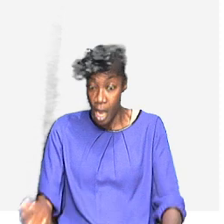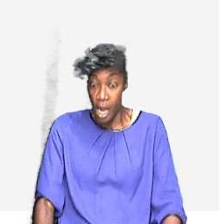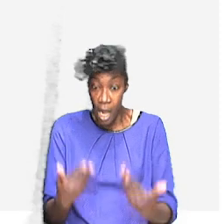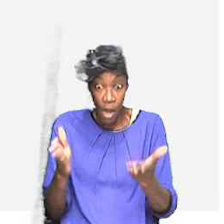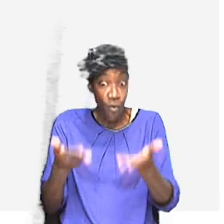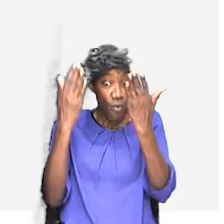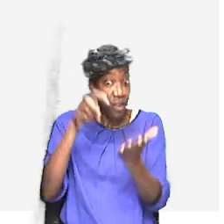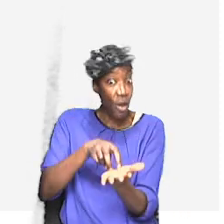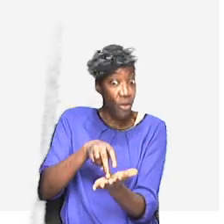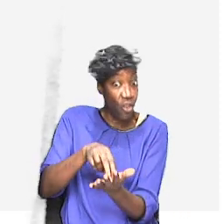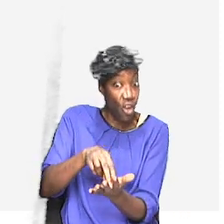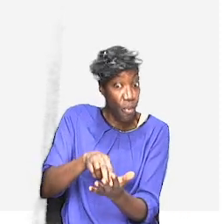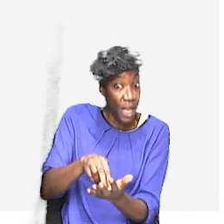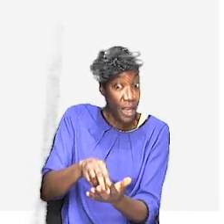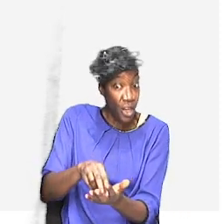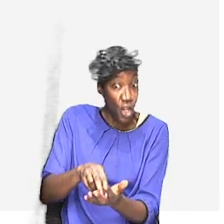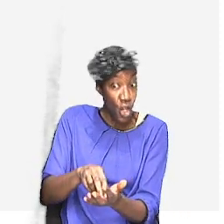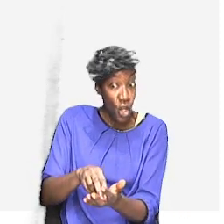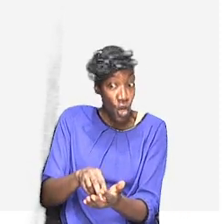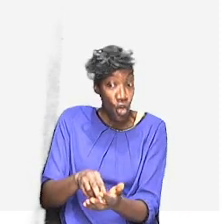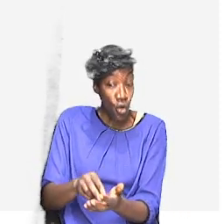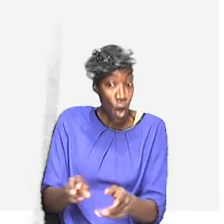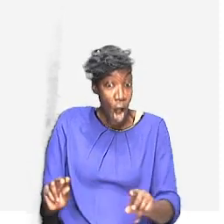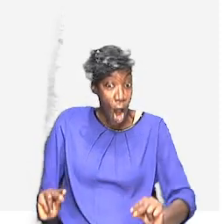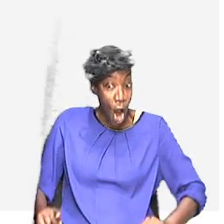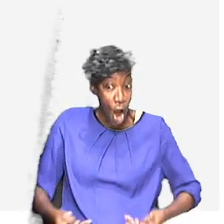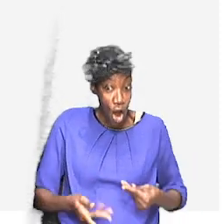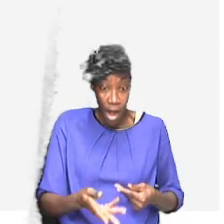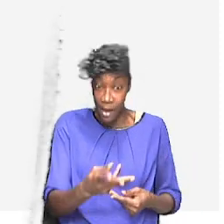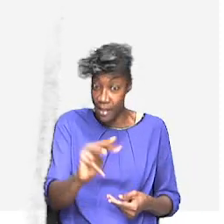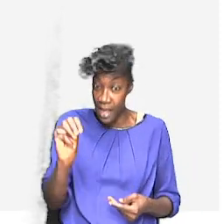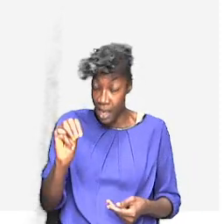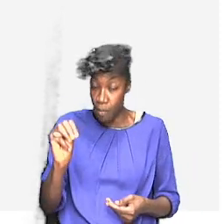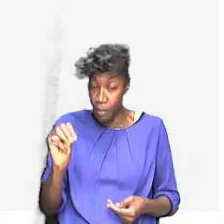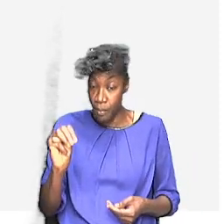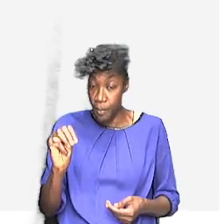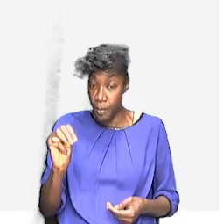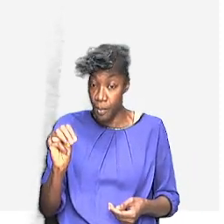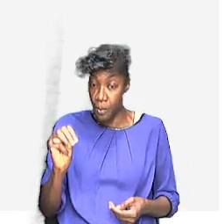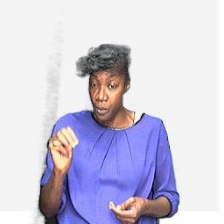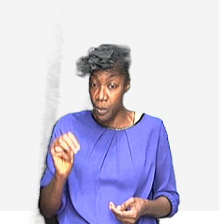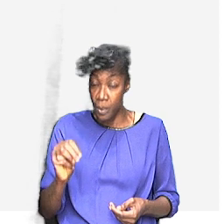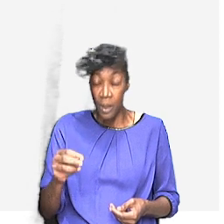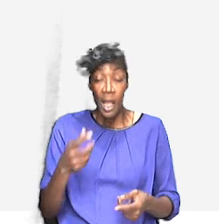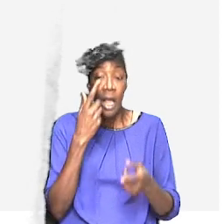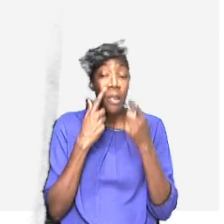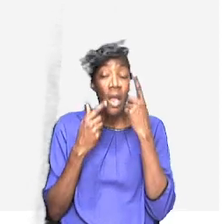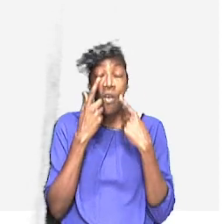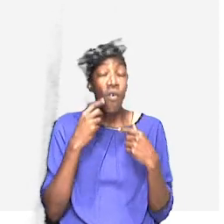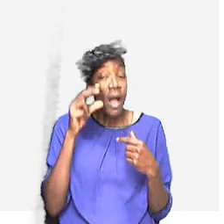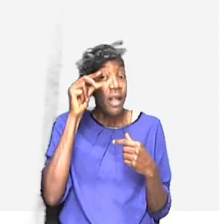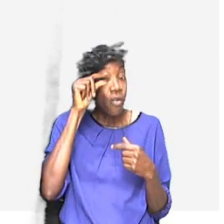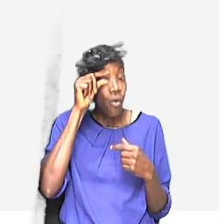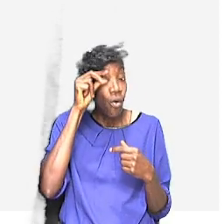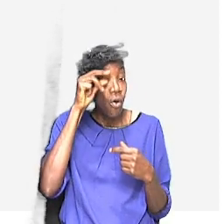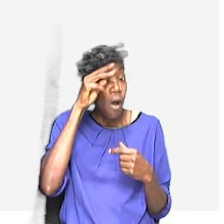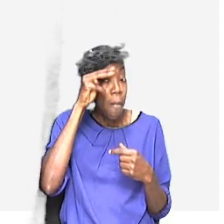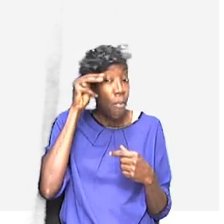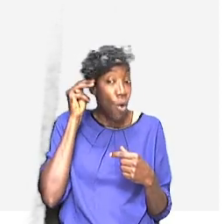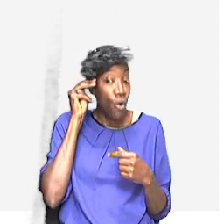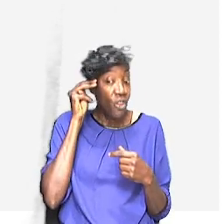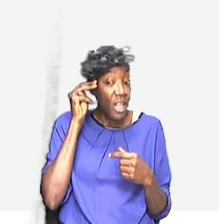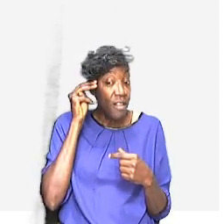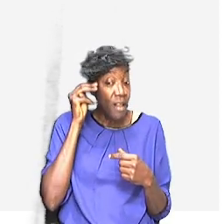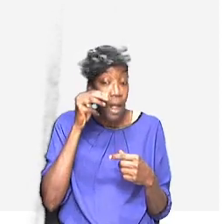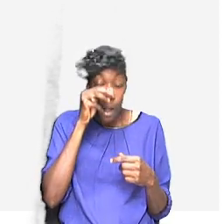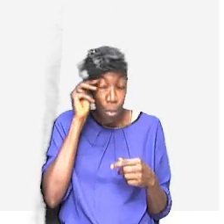And it so happened, praise God, that God, they cried to Moses, and Moses cried to God and said,